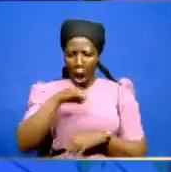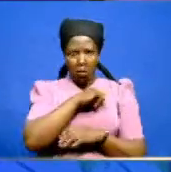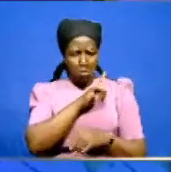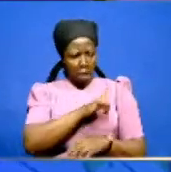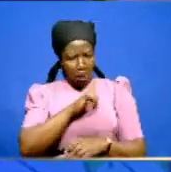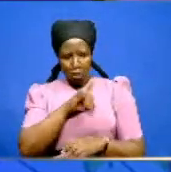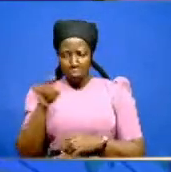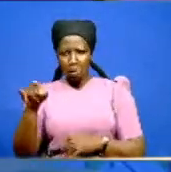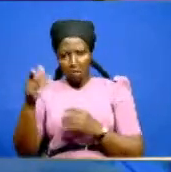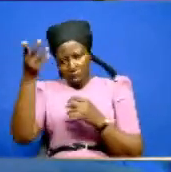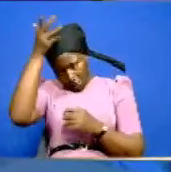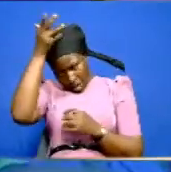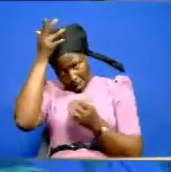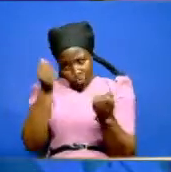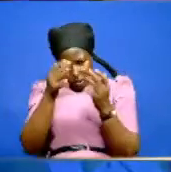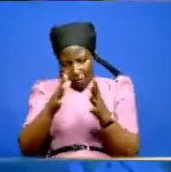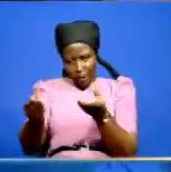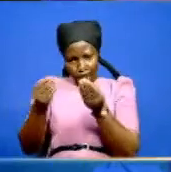year.